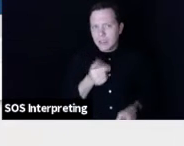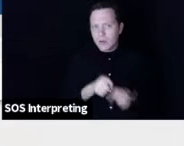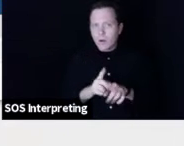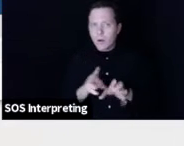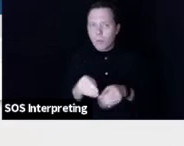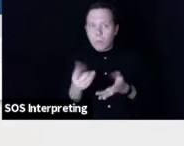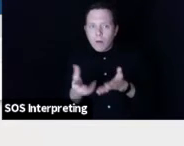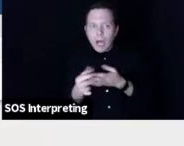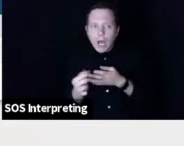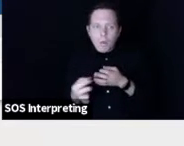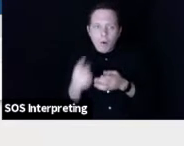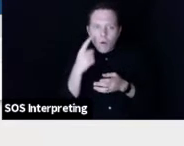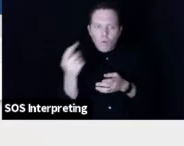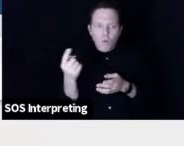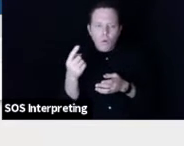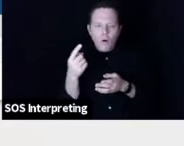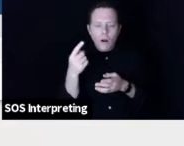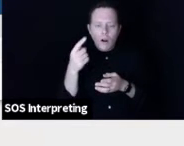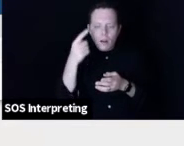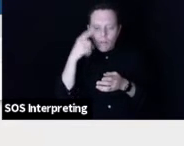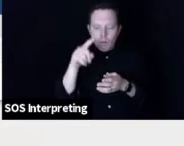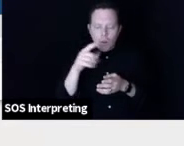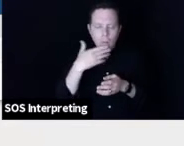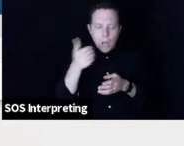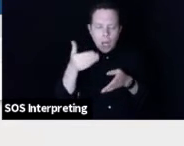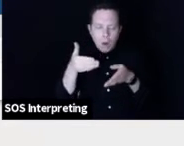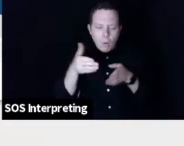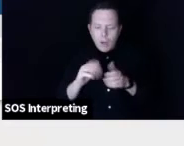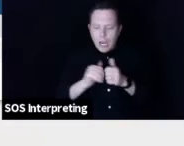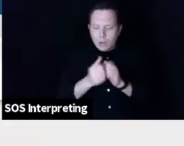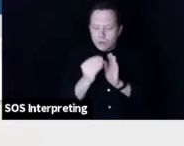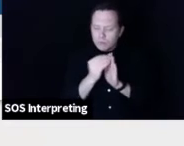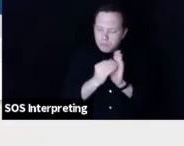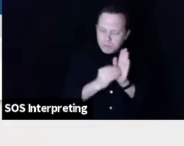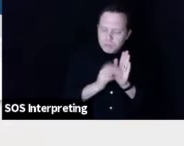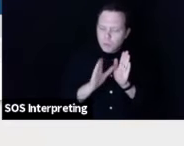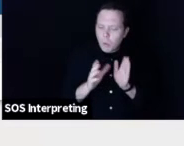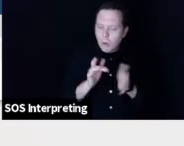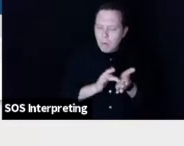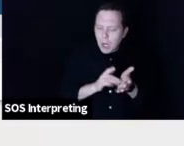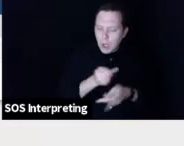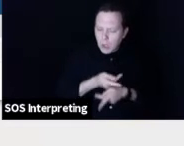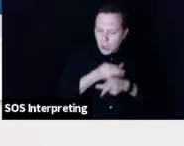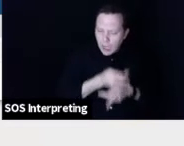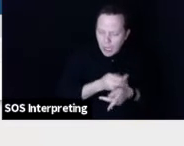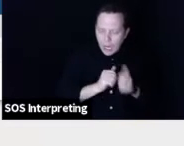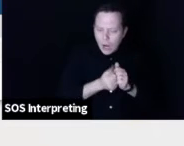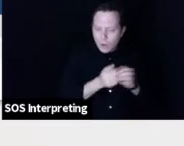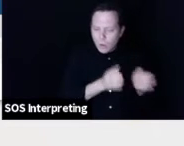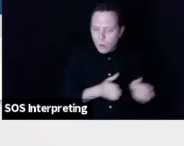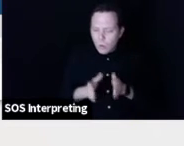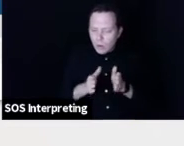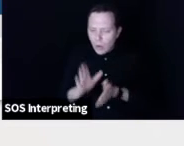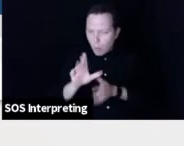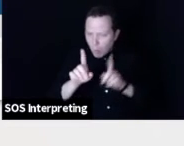for better ways to keep records of your medical care, your tests,